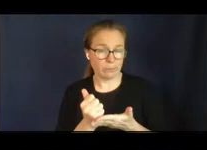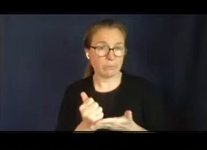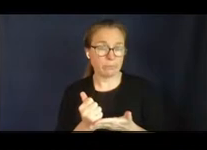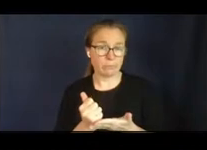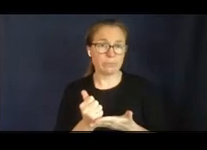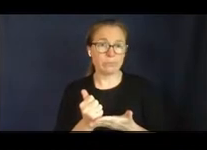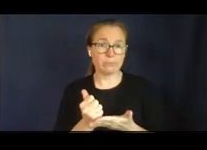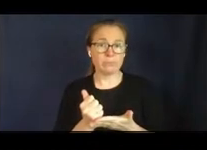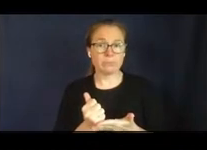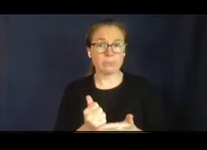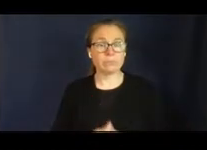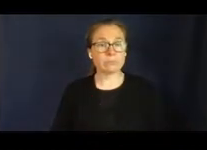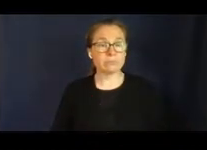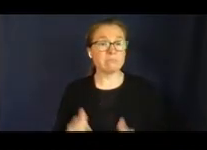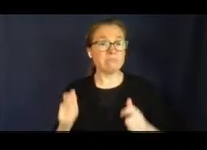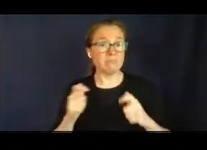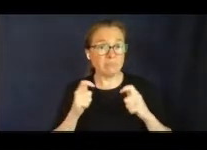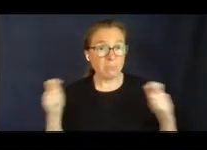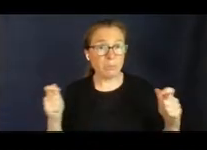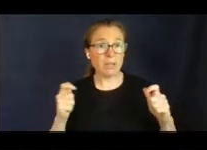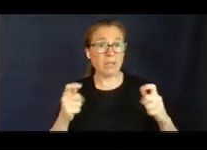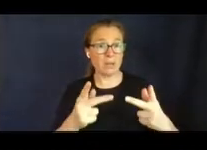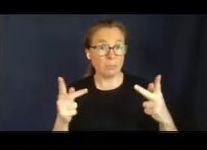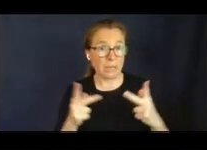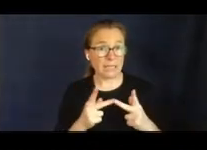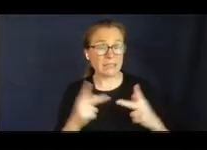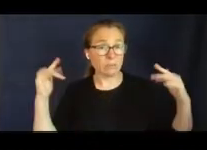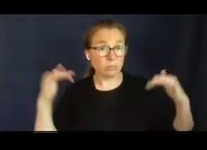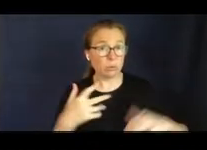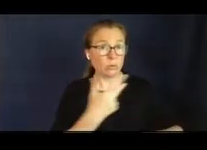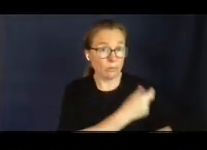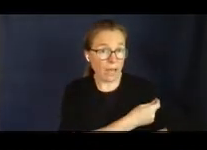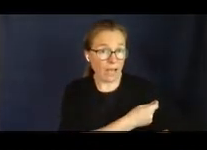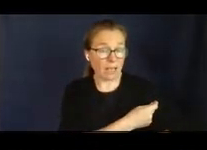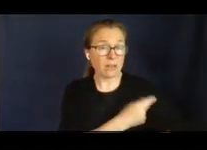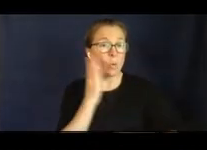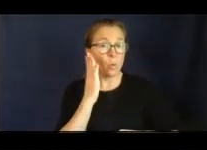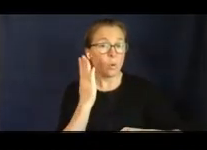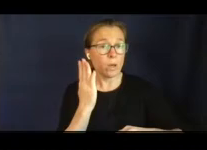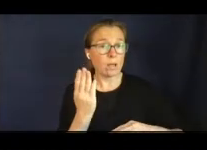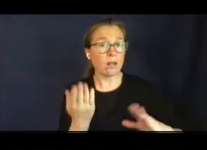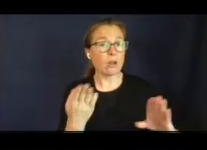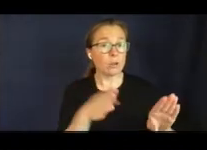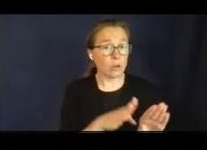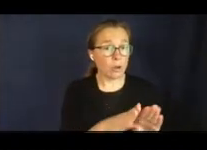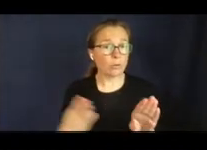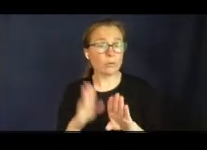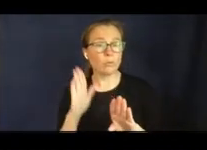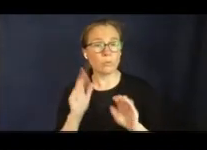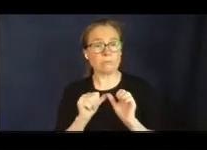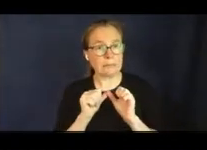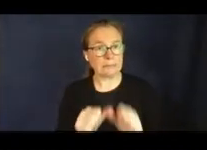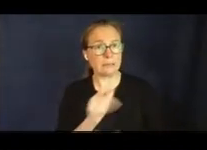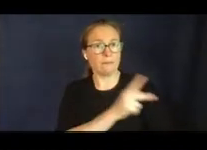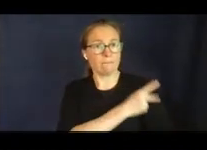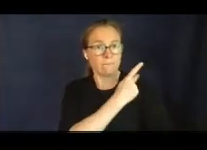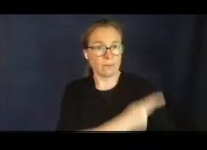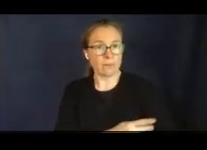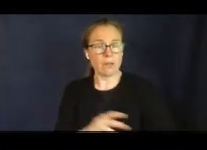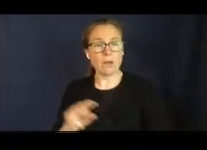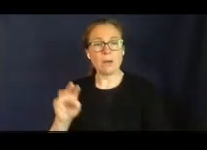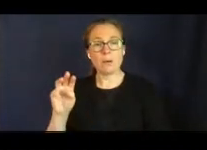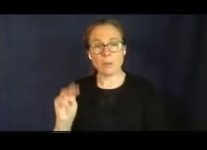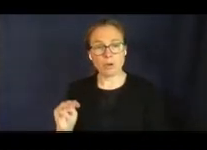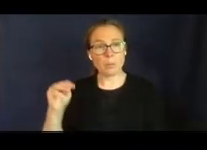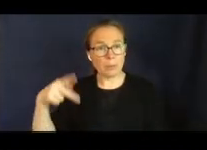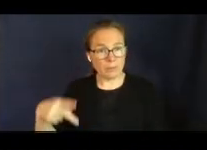mass vaccination sites are closing down, we will continue to vaccinate patients at our Multnomah Pavilion, the Richmond